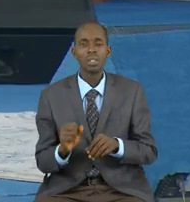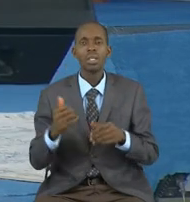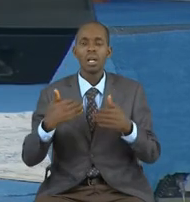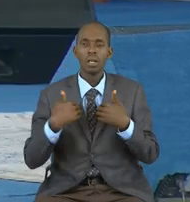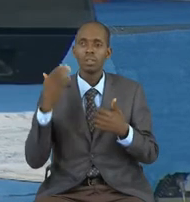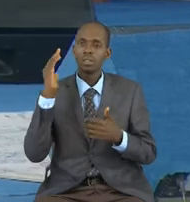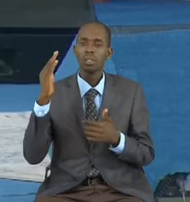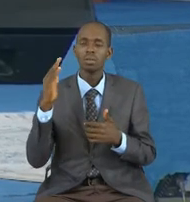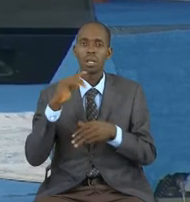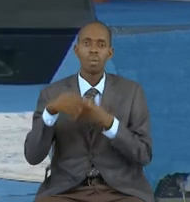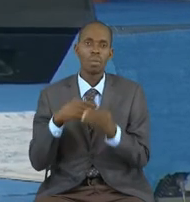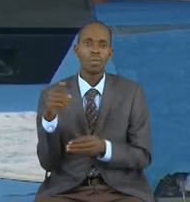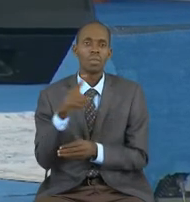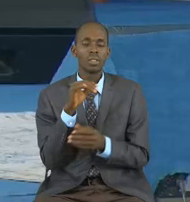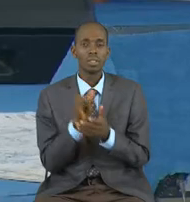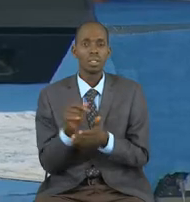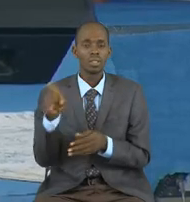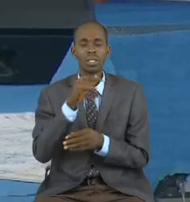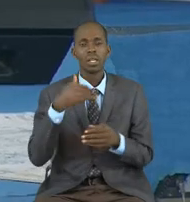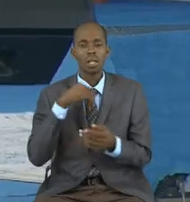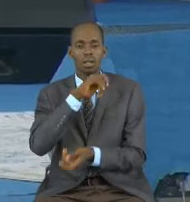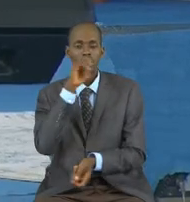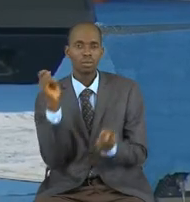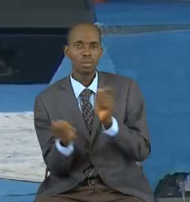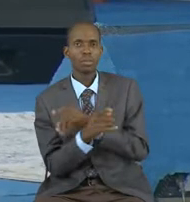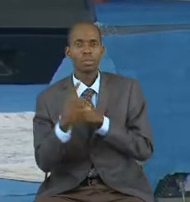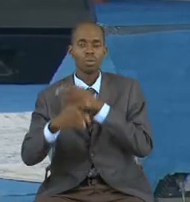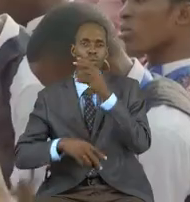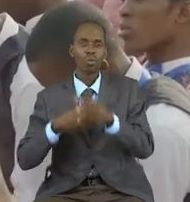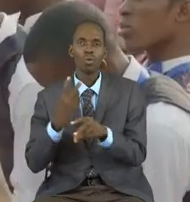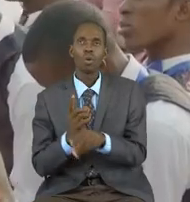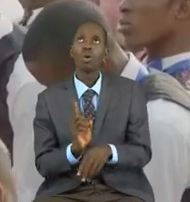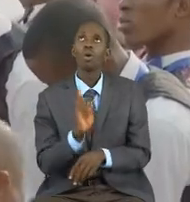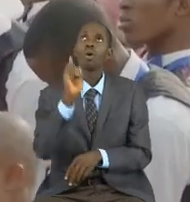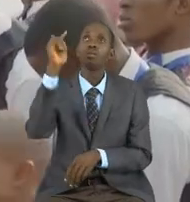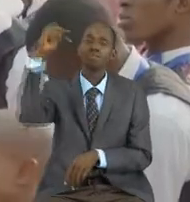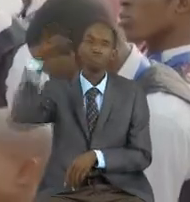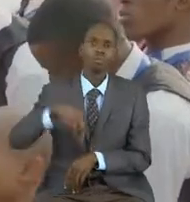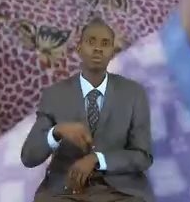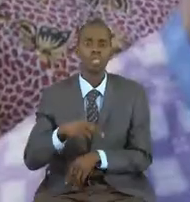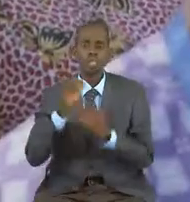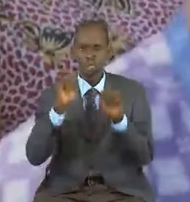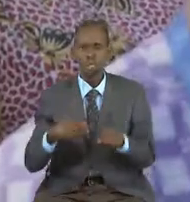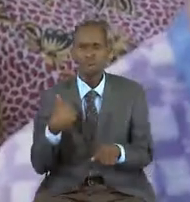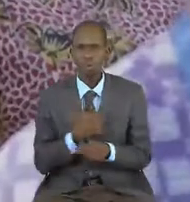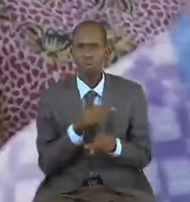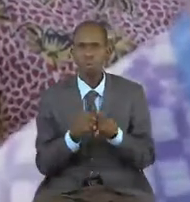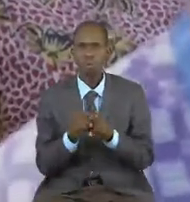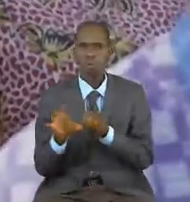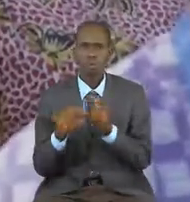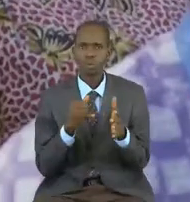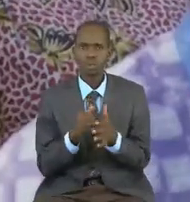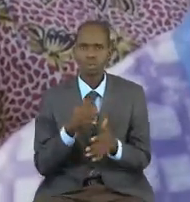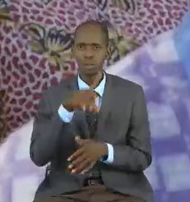the world upside down. Can we do it? I said, can we do it? It's our time.